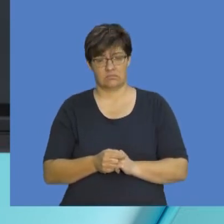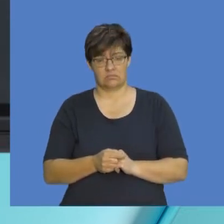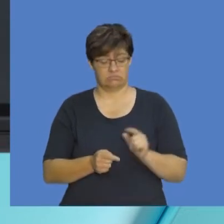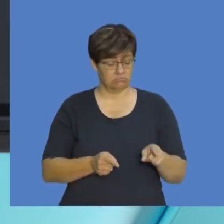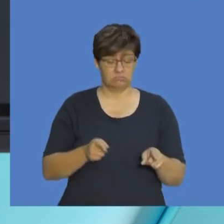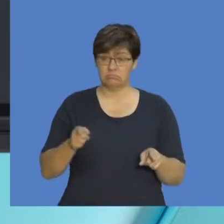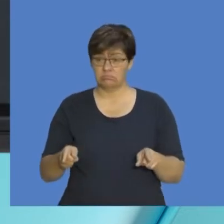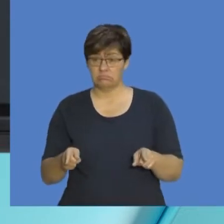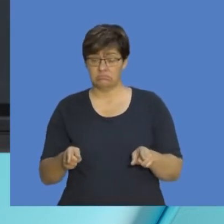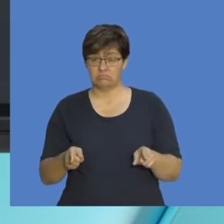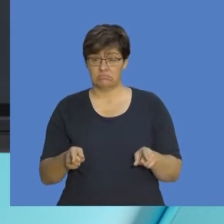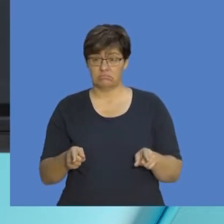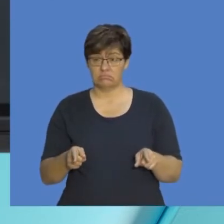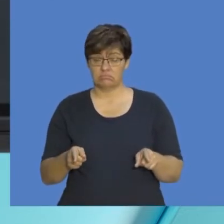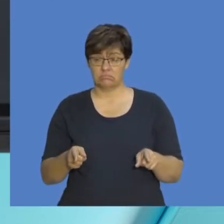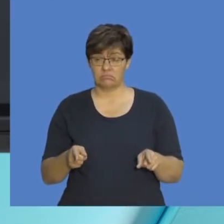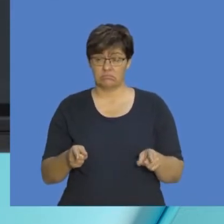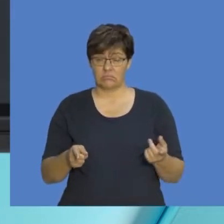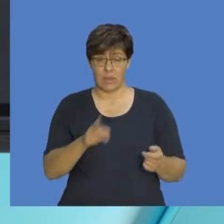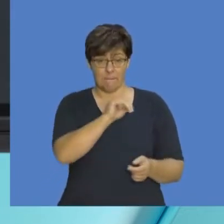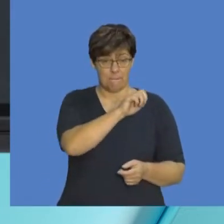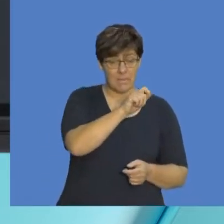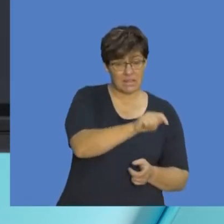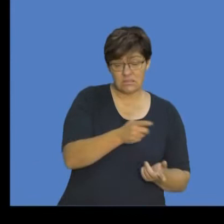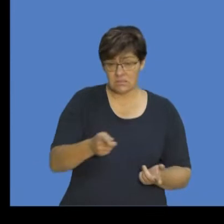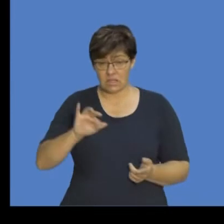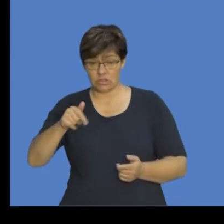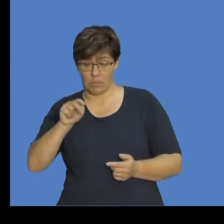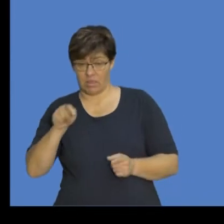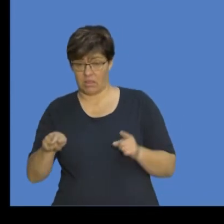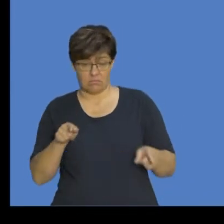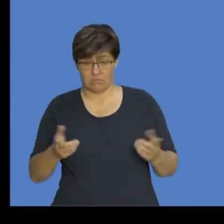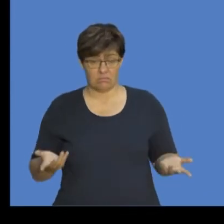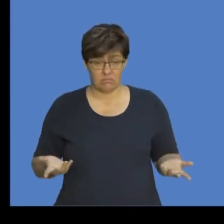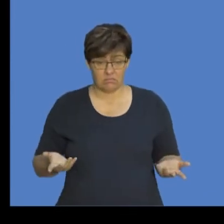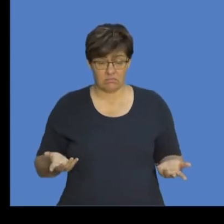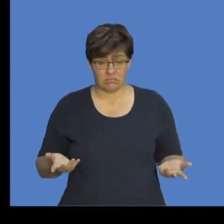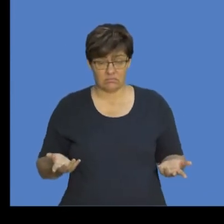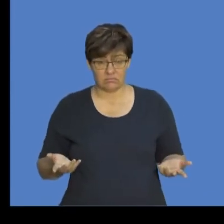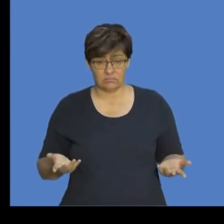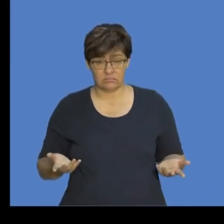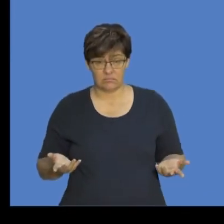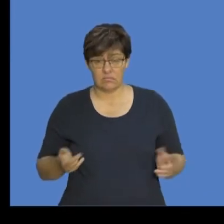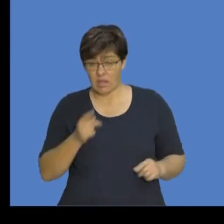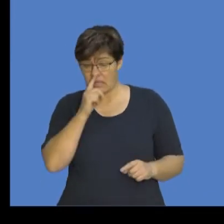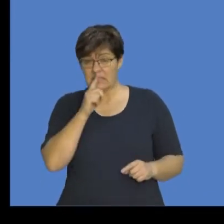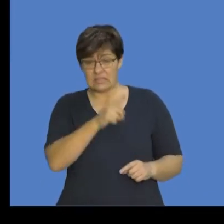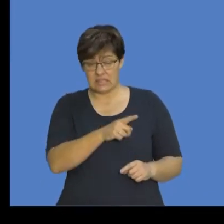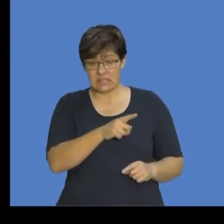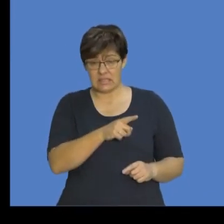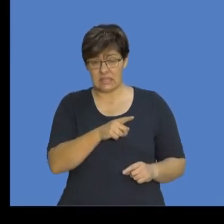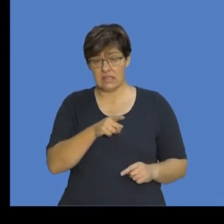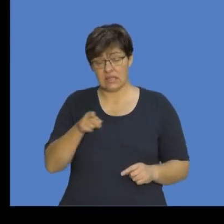By looking at this, I mean, I can't even arrive to a conclusion. I can see that Jamie